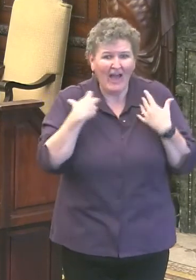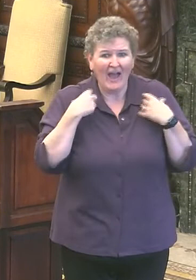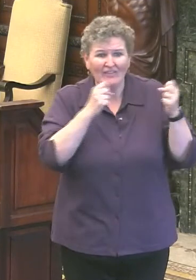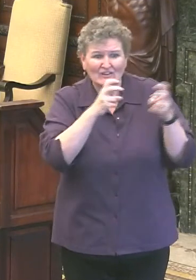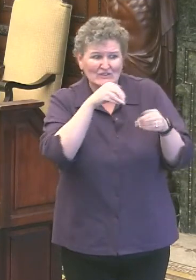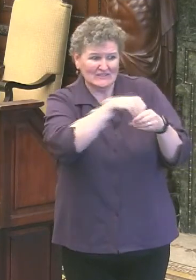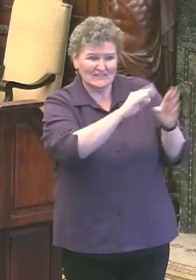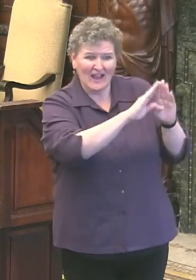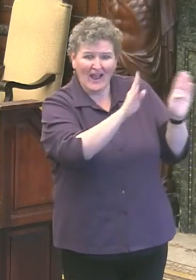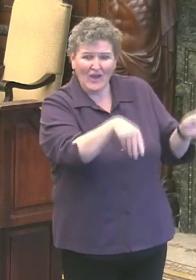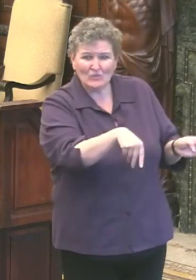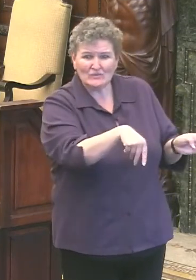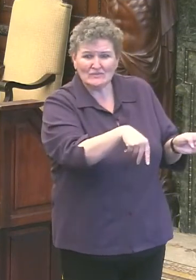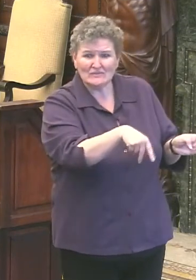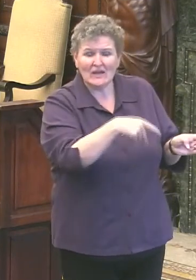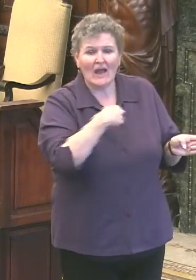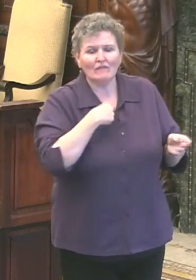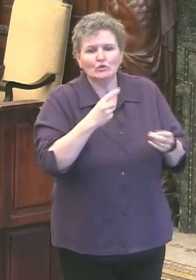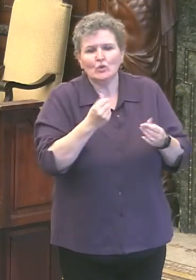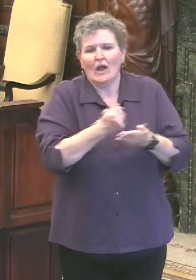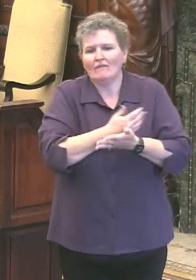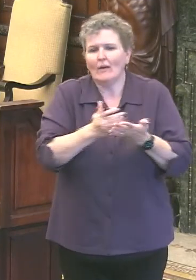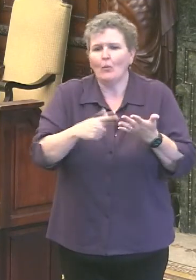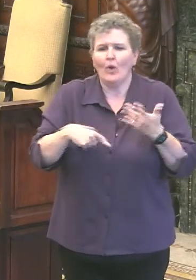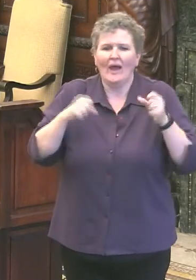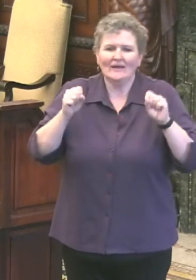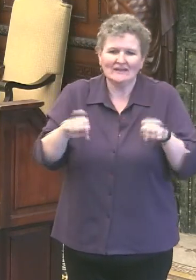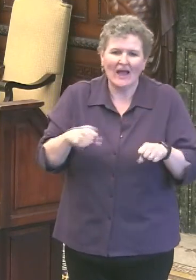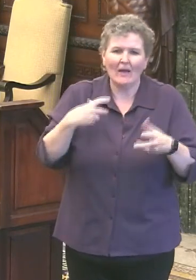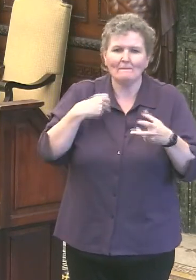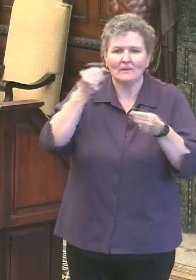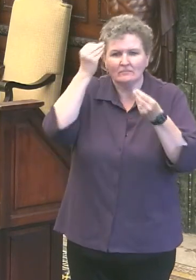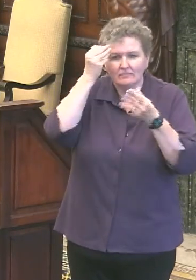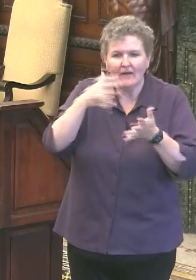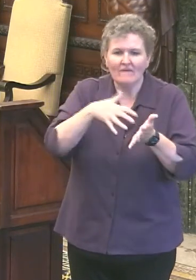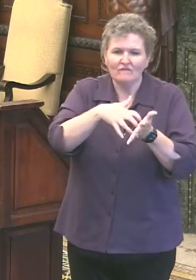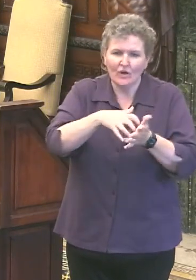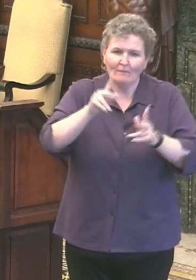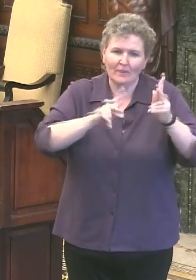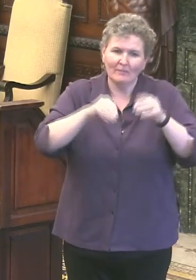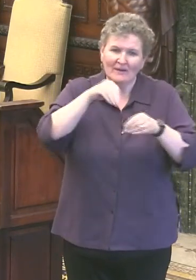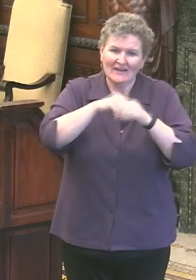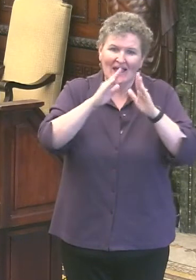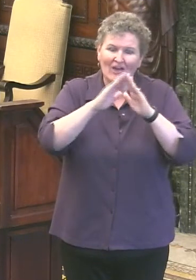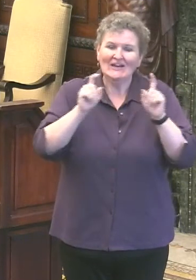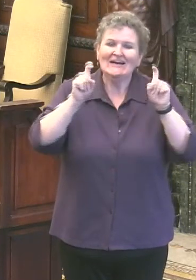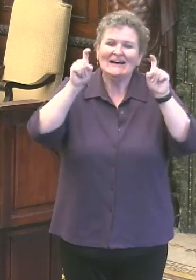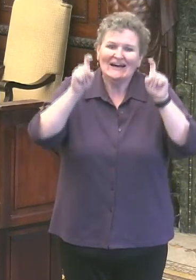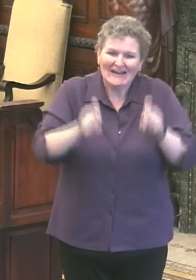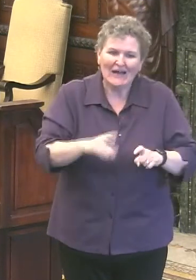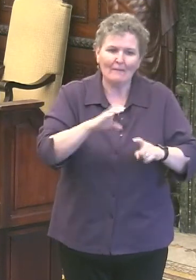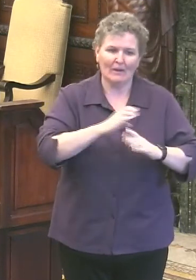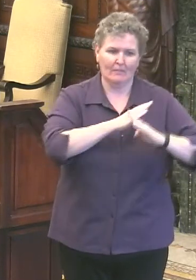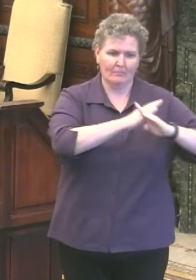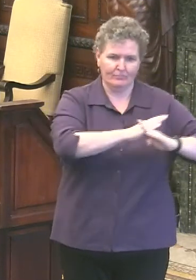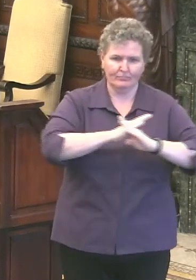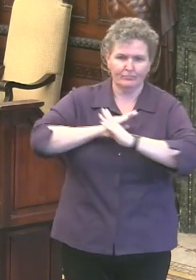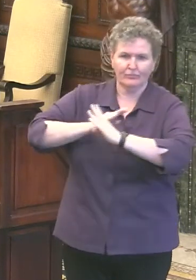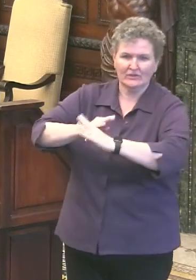So we're doing everything we can to communicate to the vulnerable people in those households that they need to take precautions within those households.